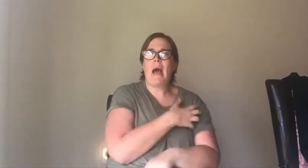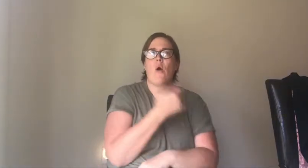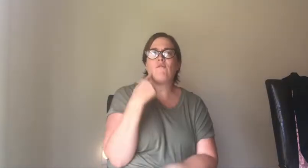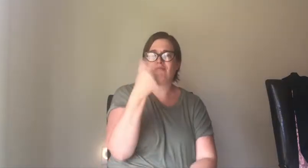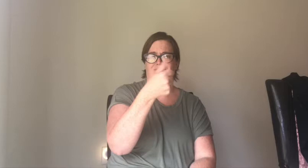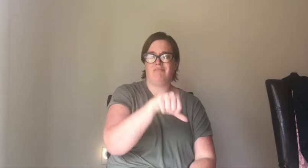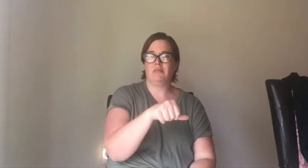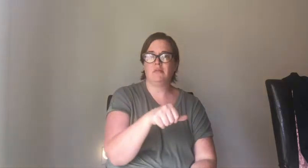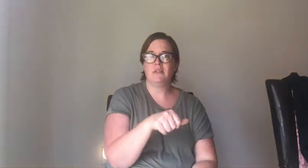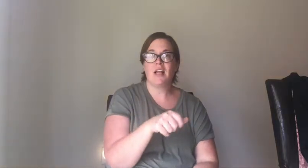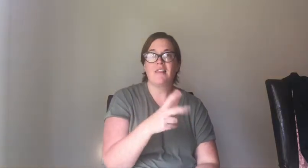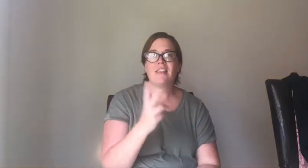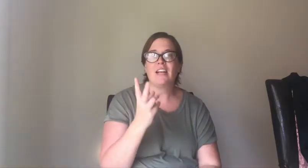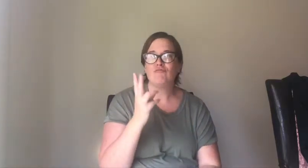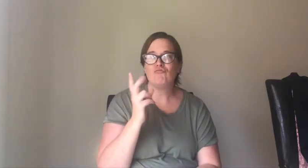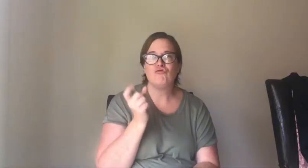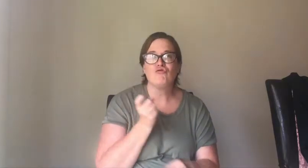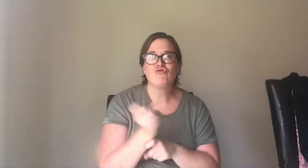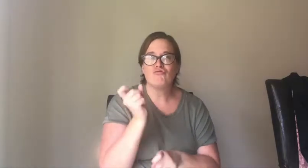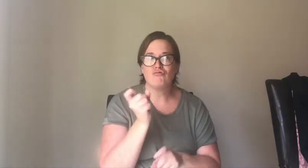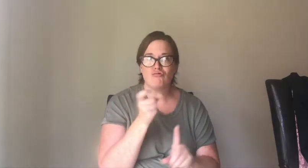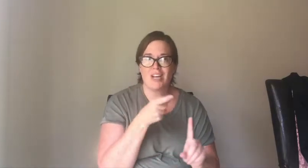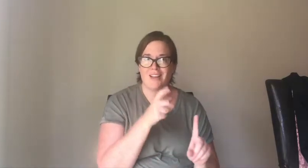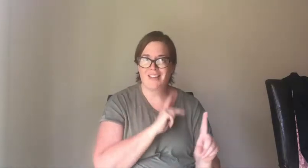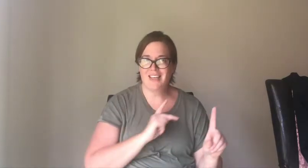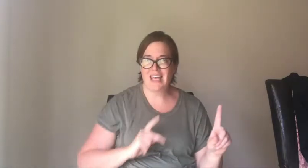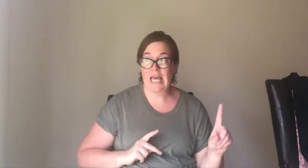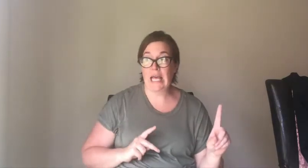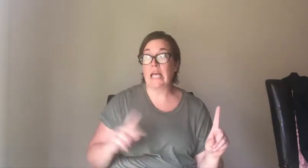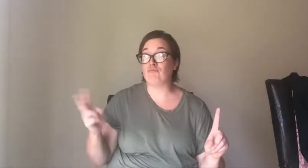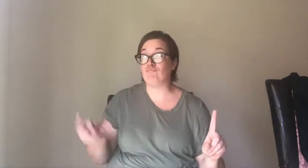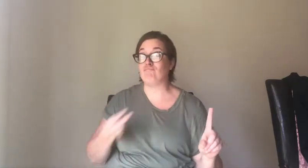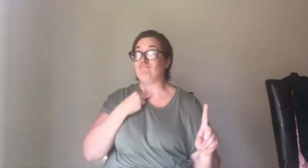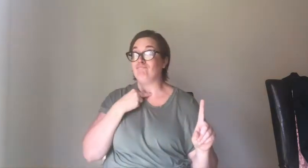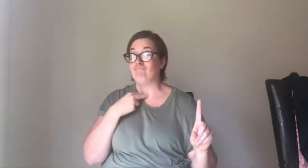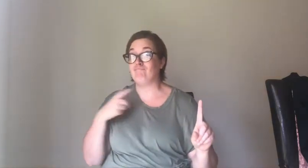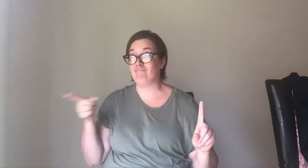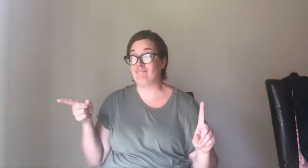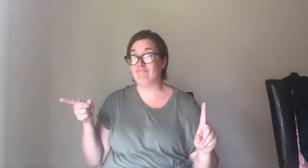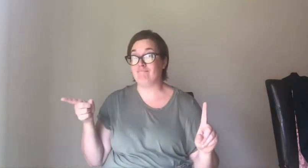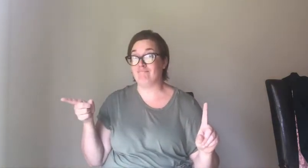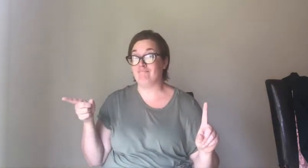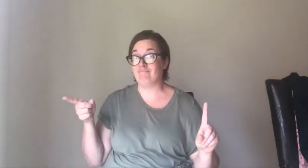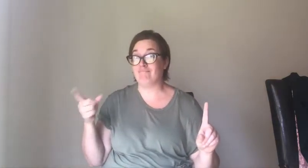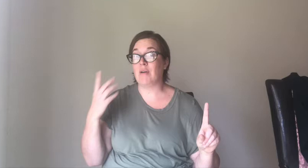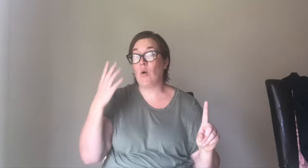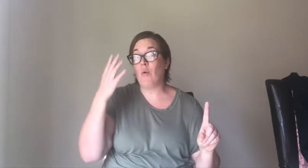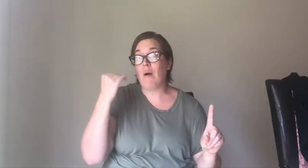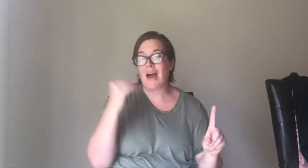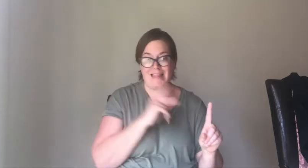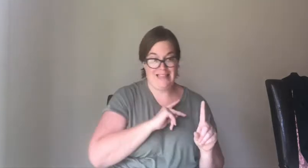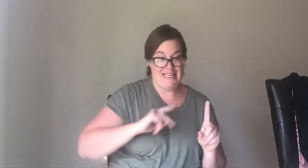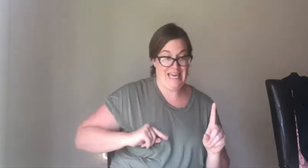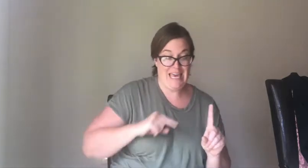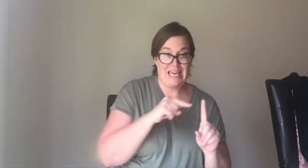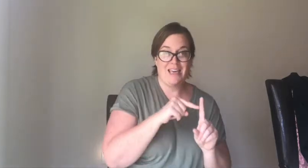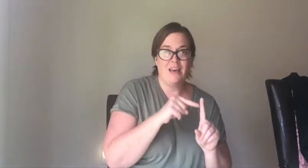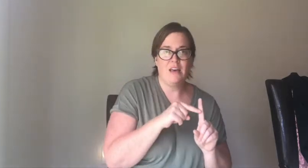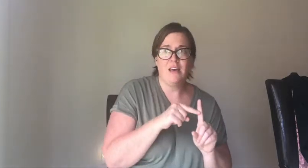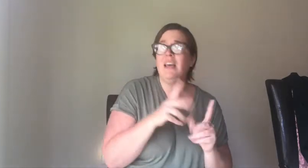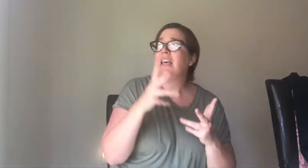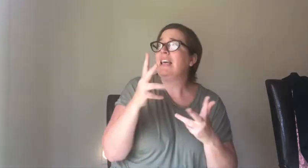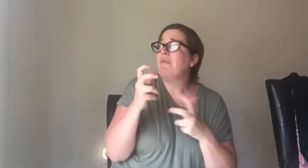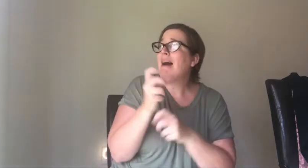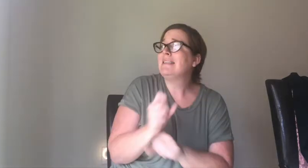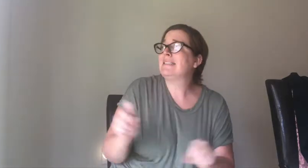great for people to worship me for the next 30 days. Sounds good. So he signs the law. Now, what's happened here in this moment is that Daniel's enemies are